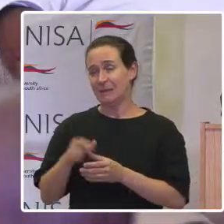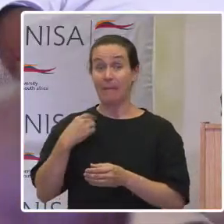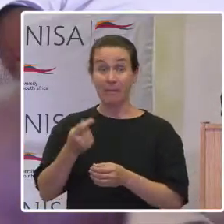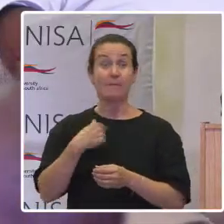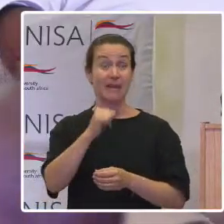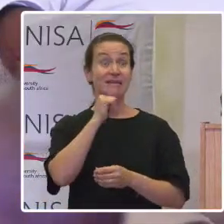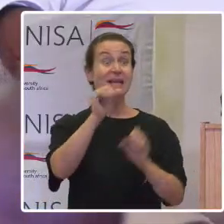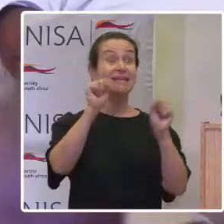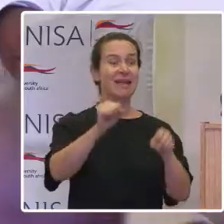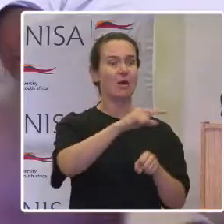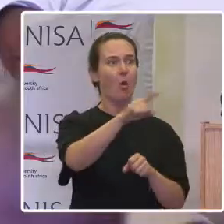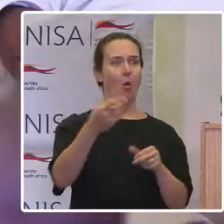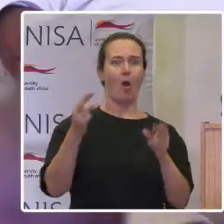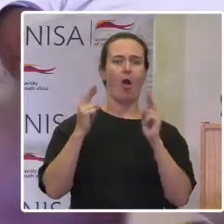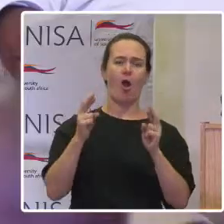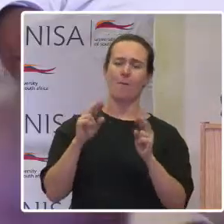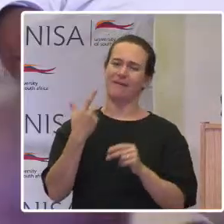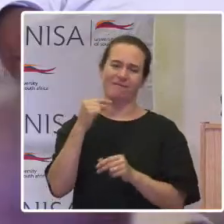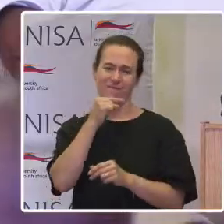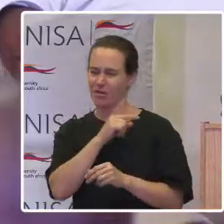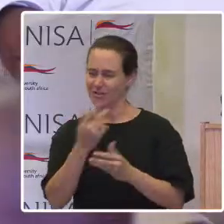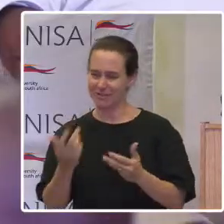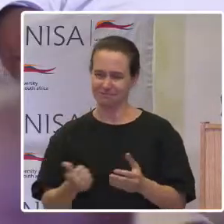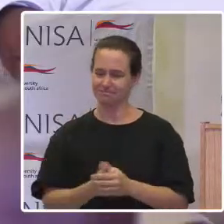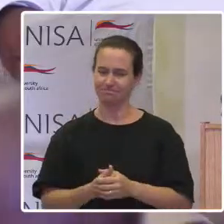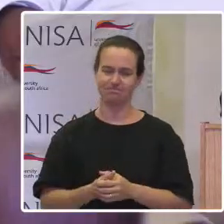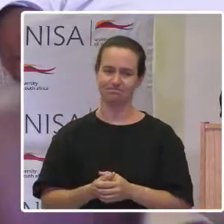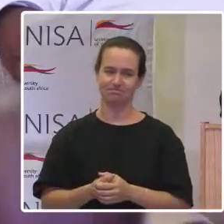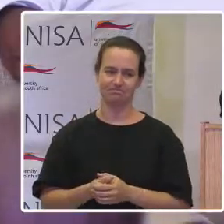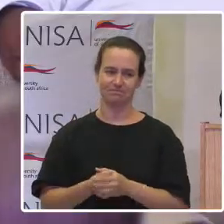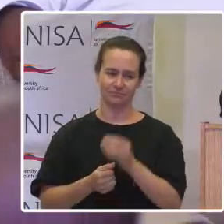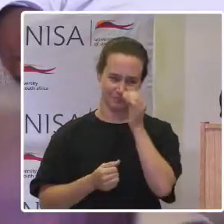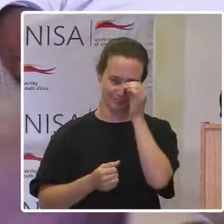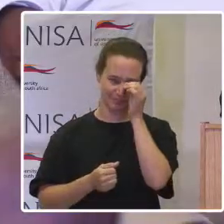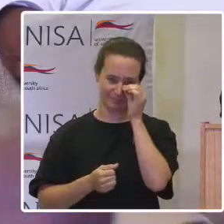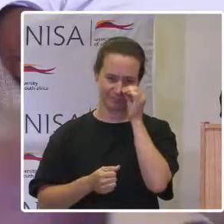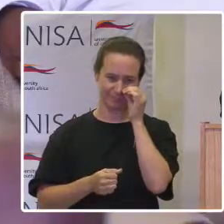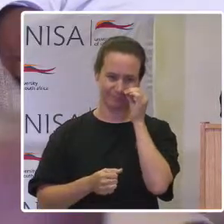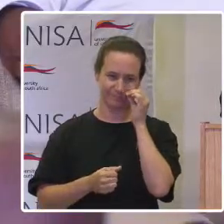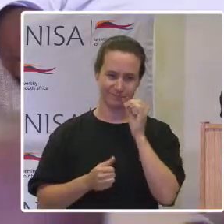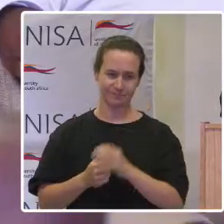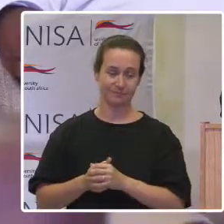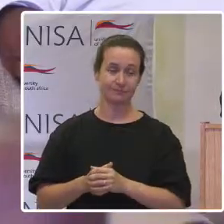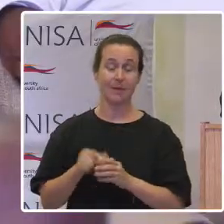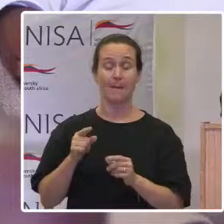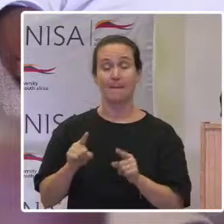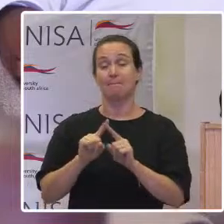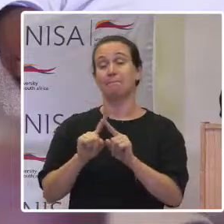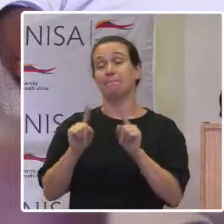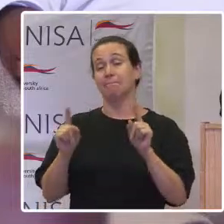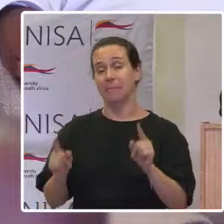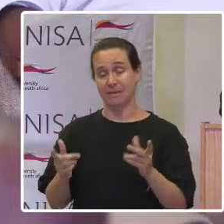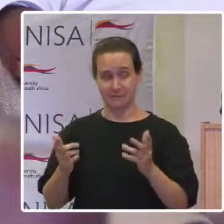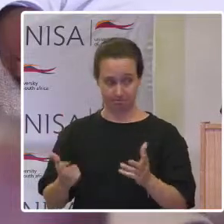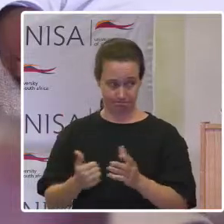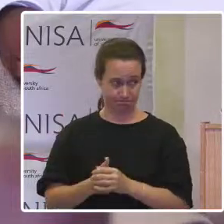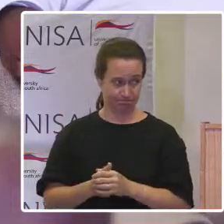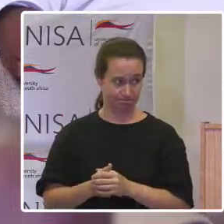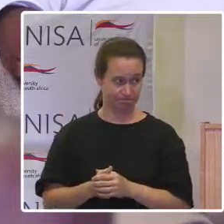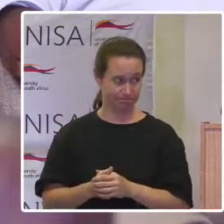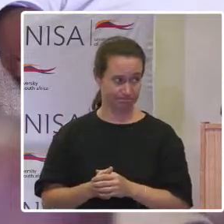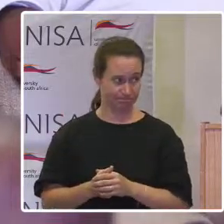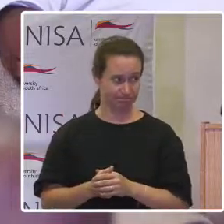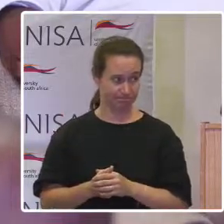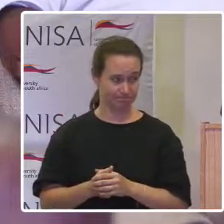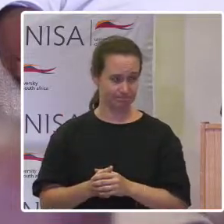people to say that they can expedite the tax clearance and all that. However, I think you